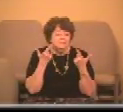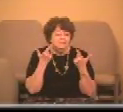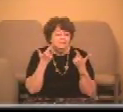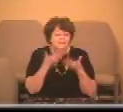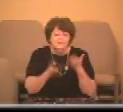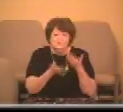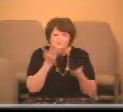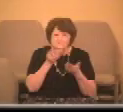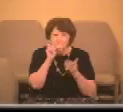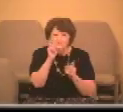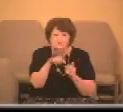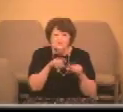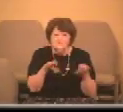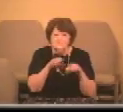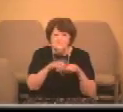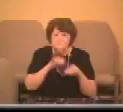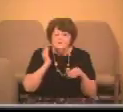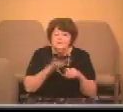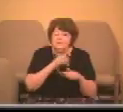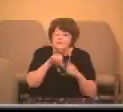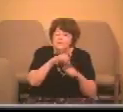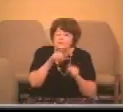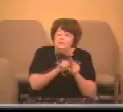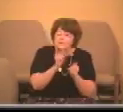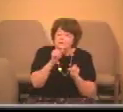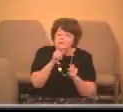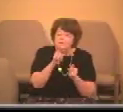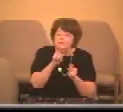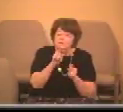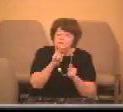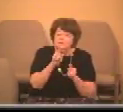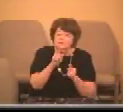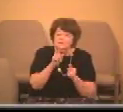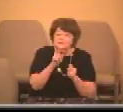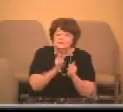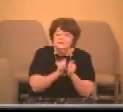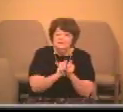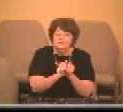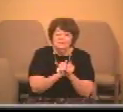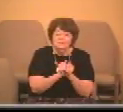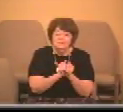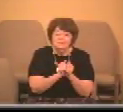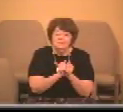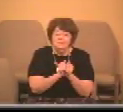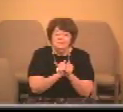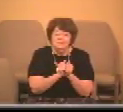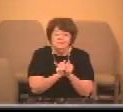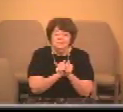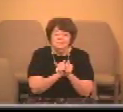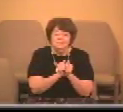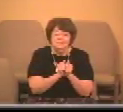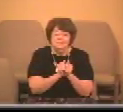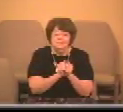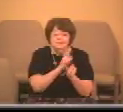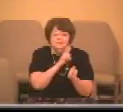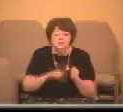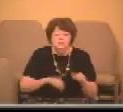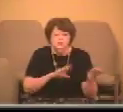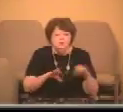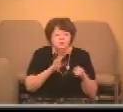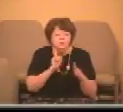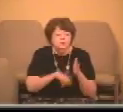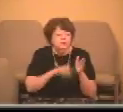Whatever you need to do in our relationship with you, God, wherever we happen to be in our relationship with you, Lord, do what you need to